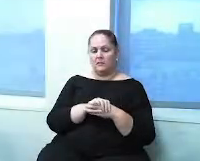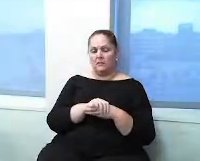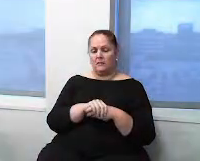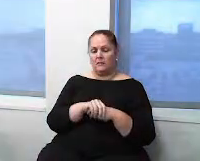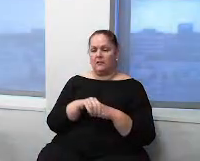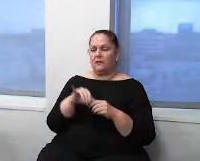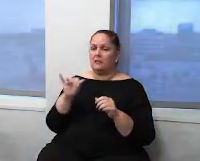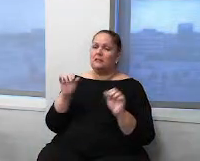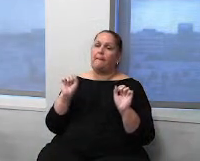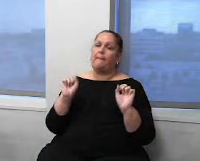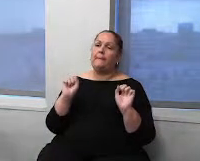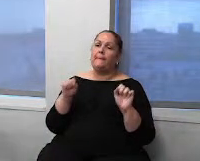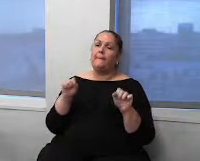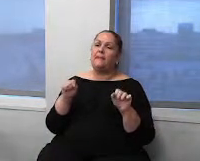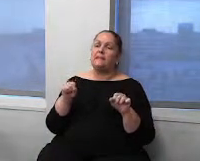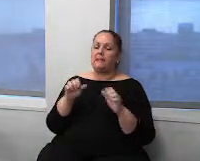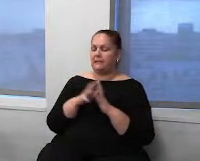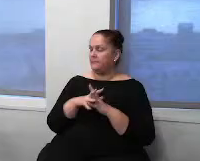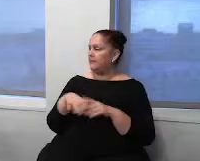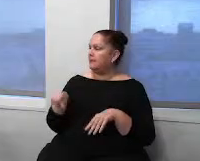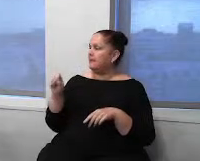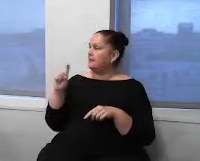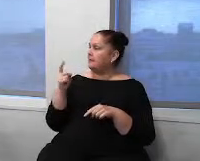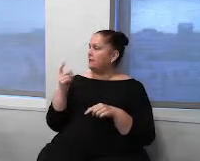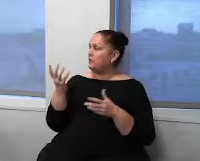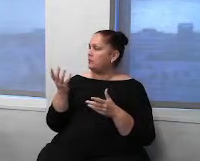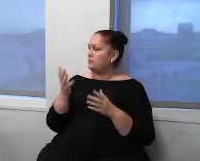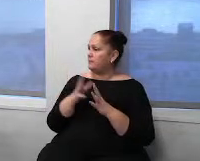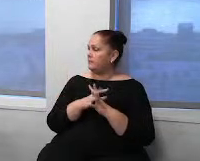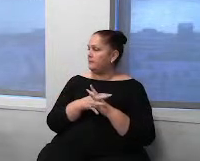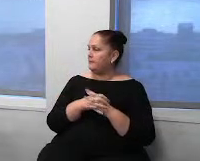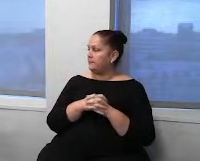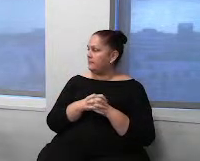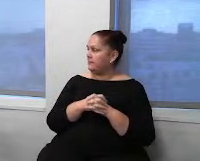602. These are possibilities. Yeah.